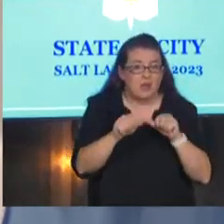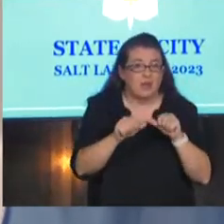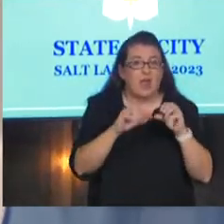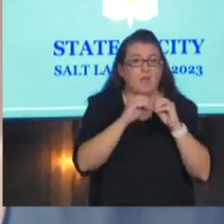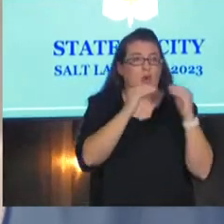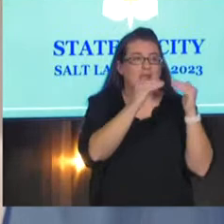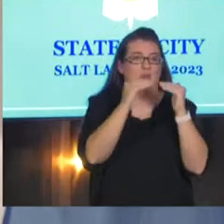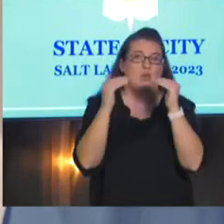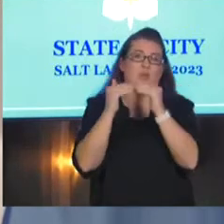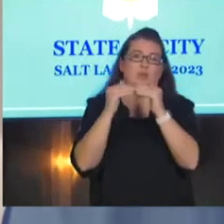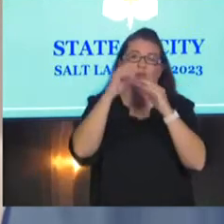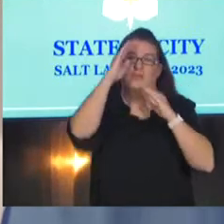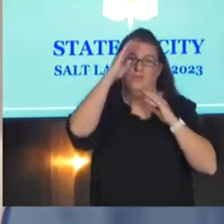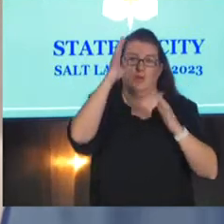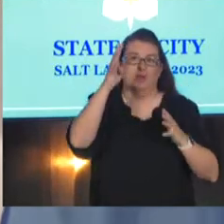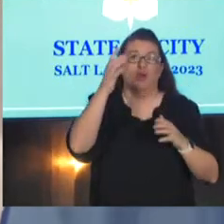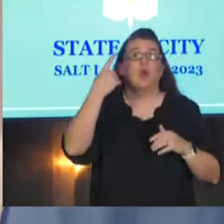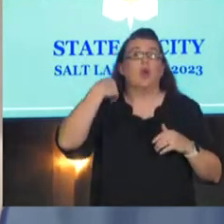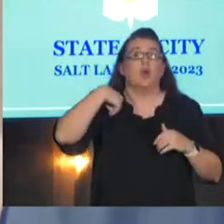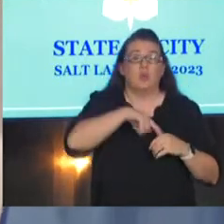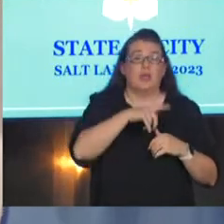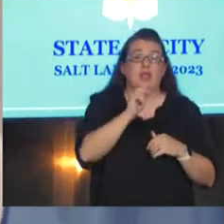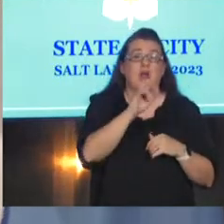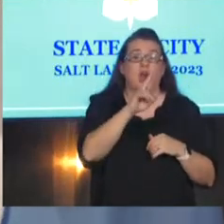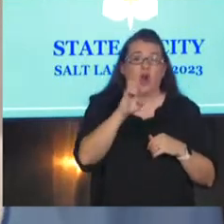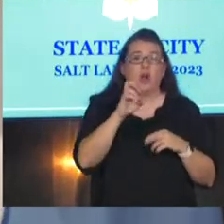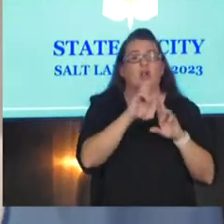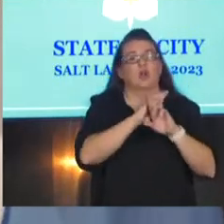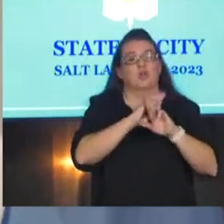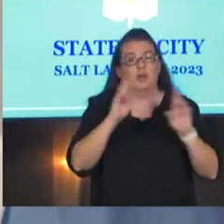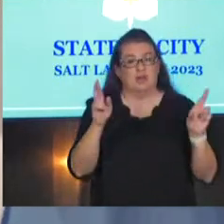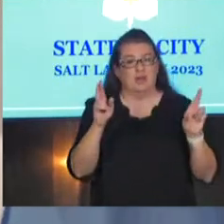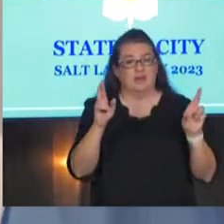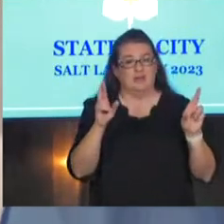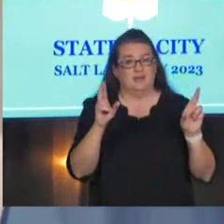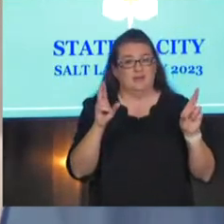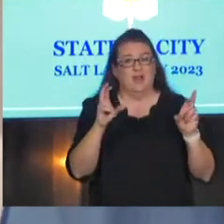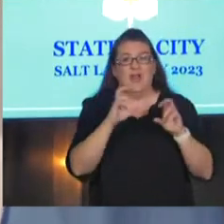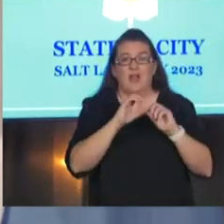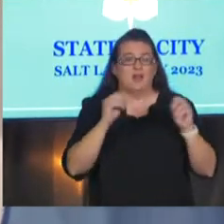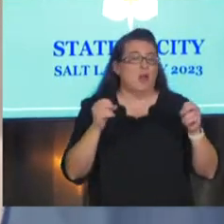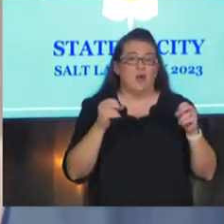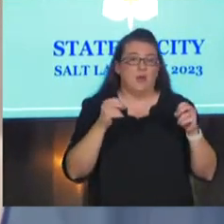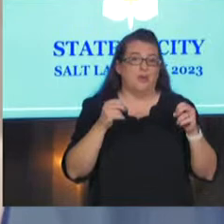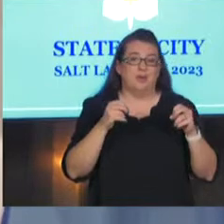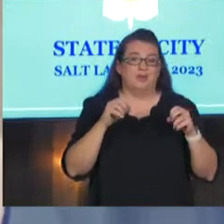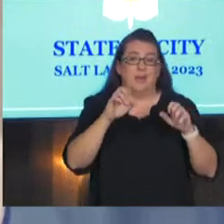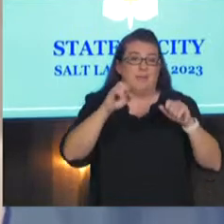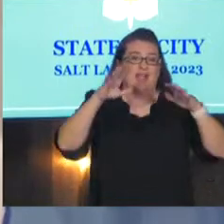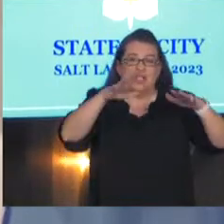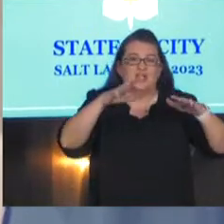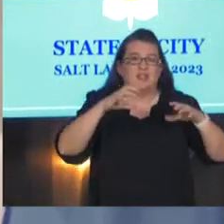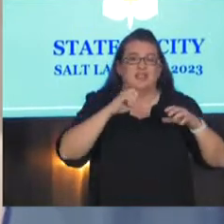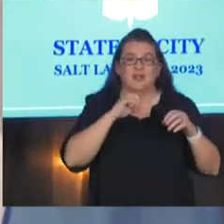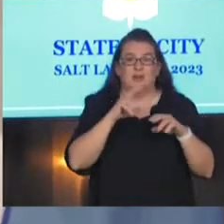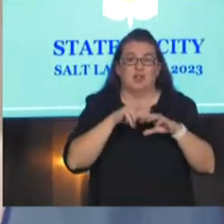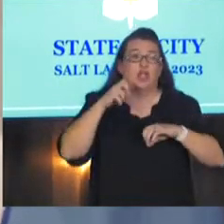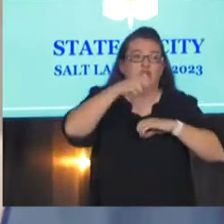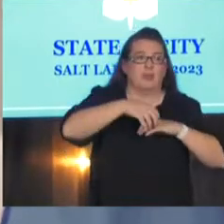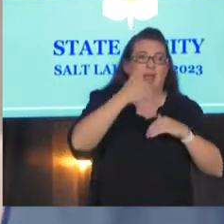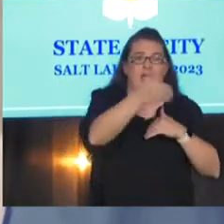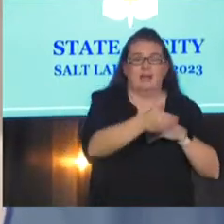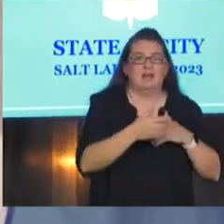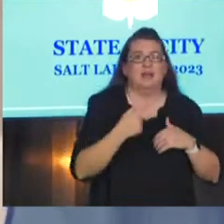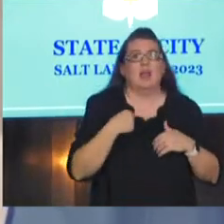future. We are ready. There are no shortcuts to this. There's no magic wands. I wish it